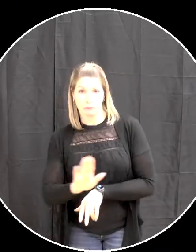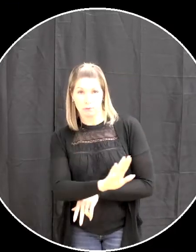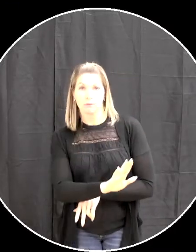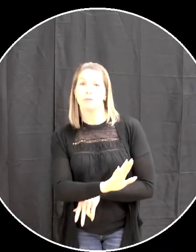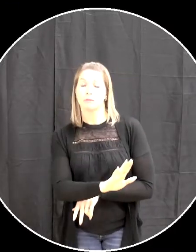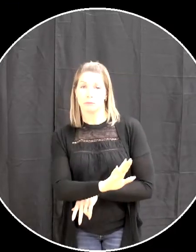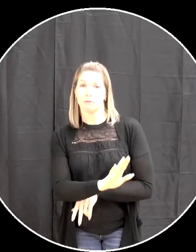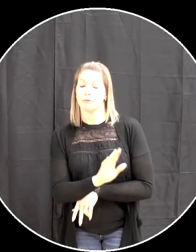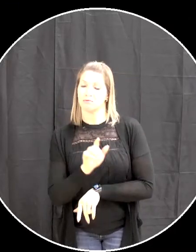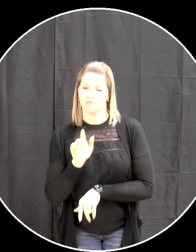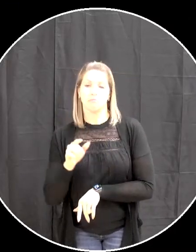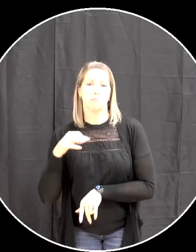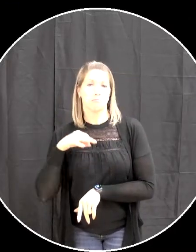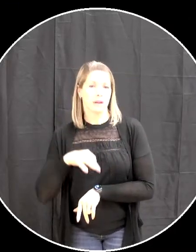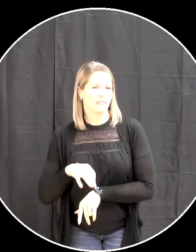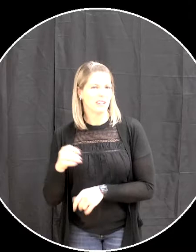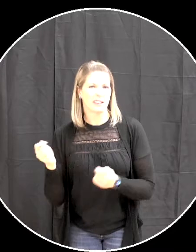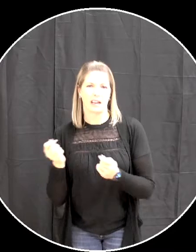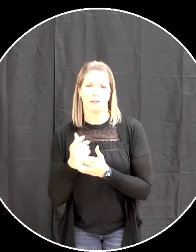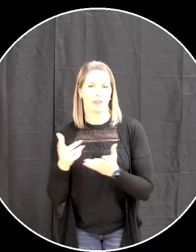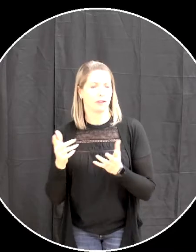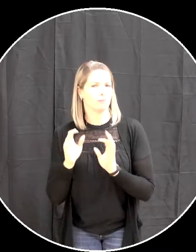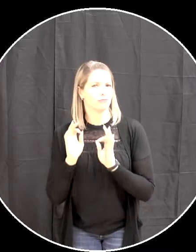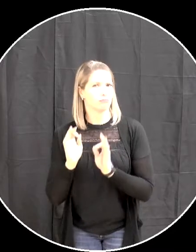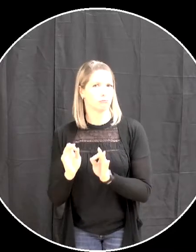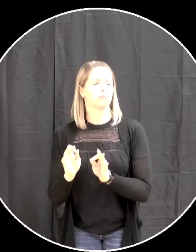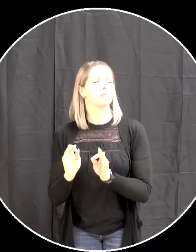post-employment benefits are reasonable in all material respects.